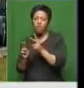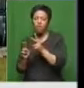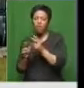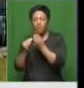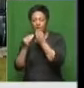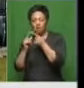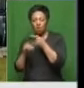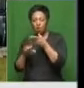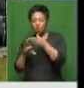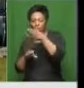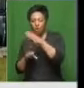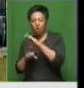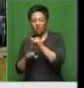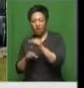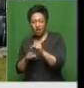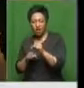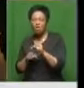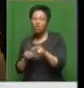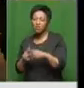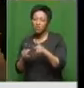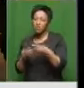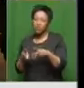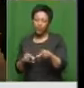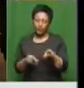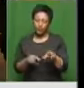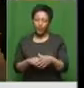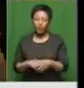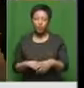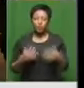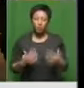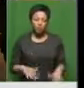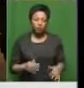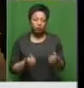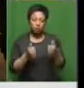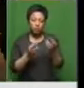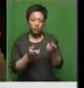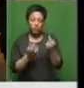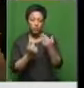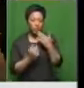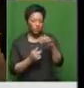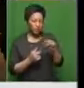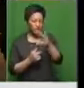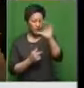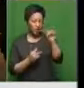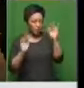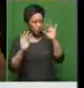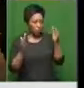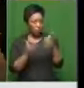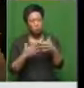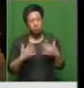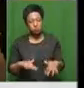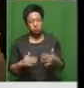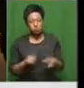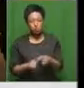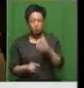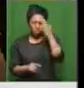packaging? Yes, we've certainly seen a really fantastic response from South Africa as a whole. You know,